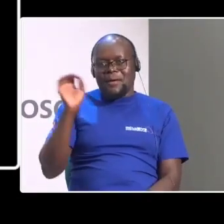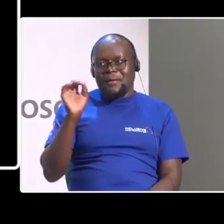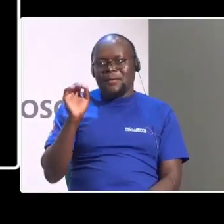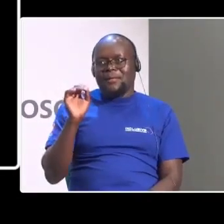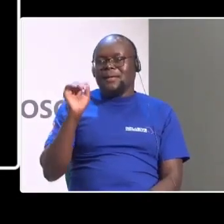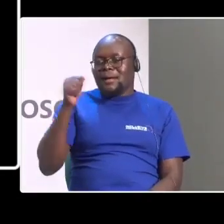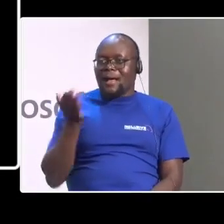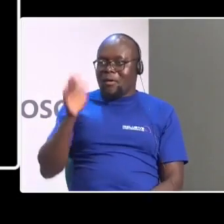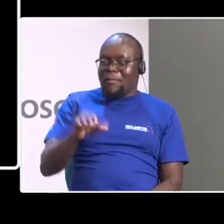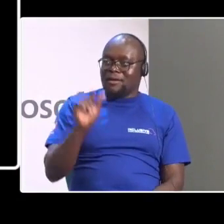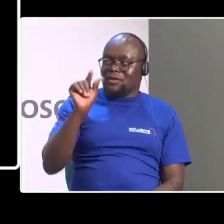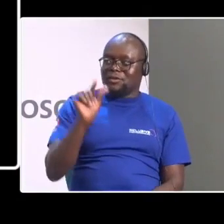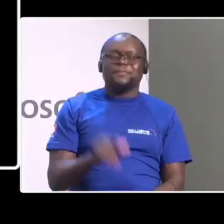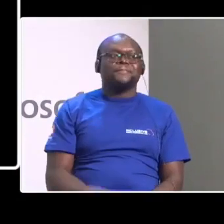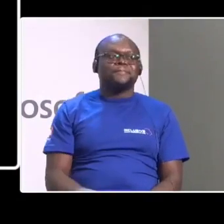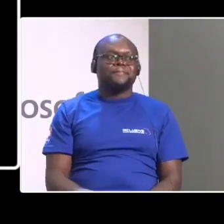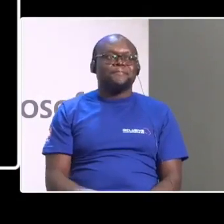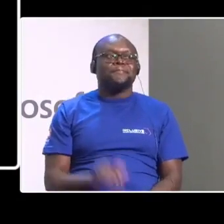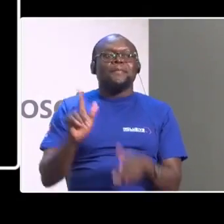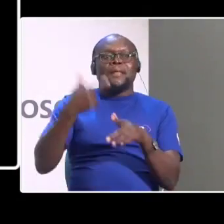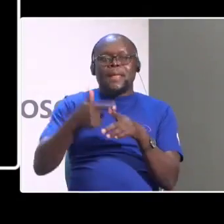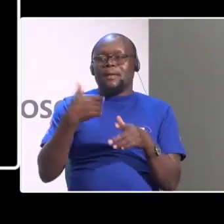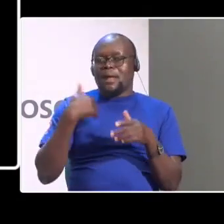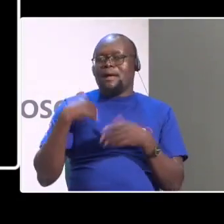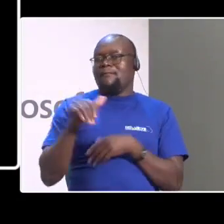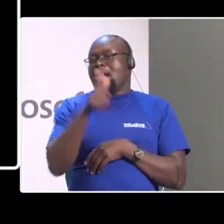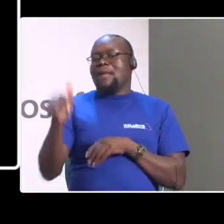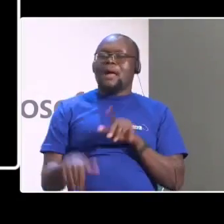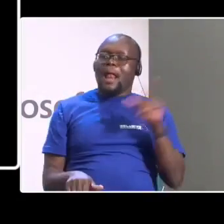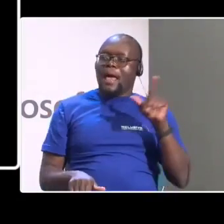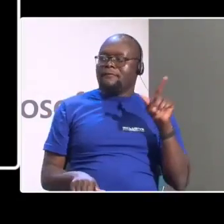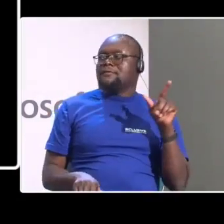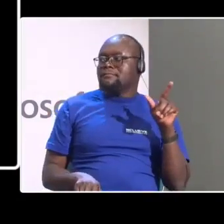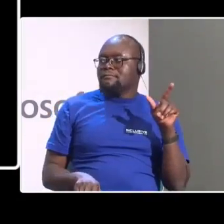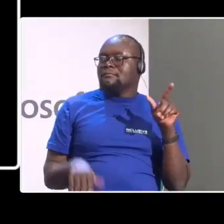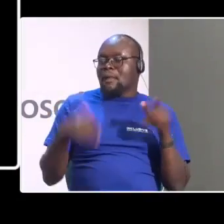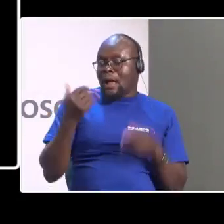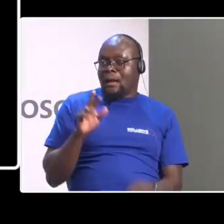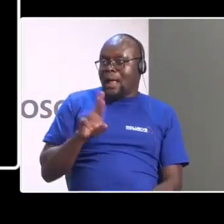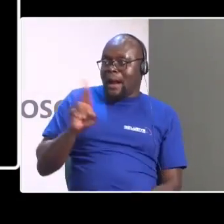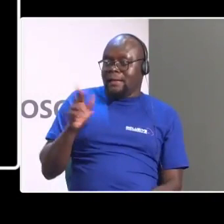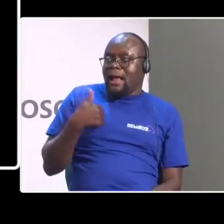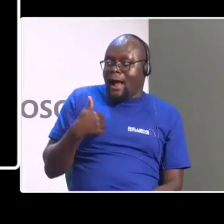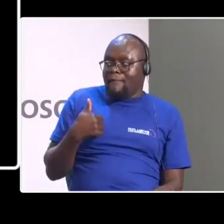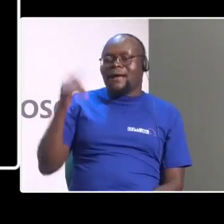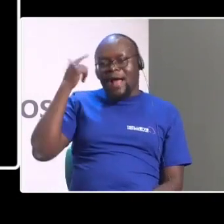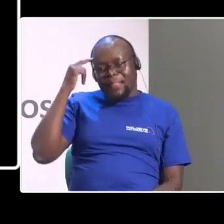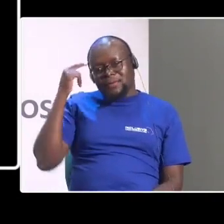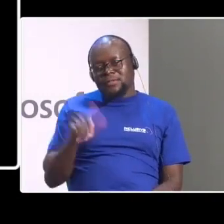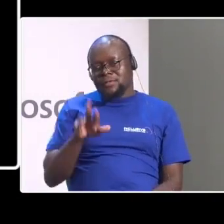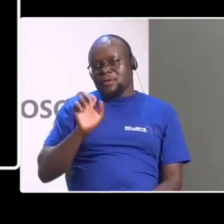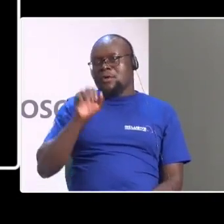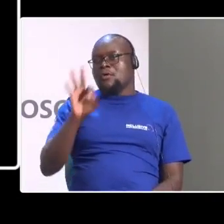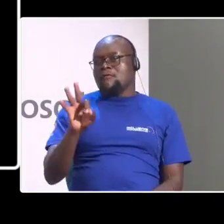Can we go back 1 slide, please? And then bottom left is Greta Thunberg, and bottom right is, I thought it was Ruth